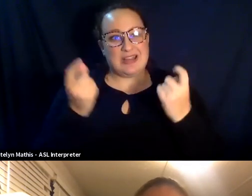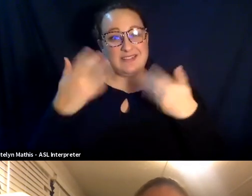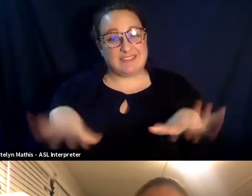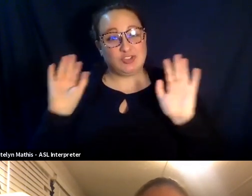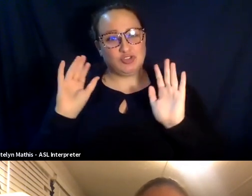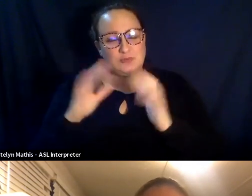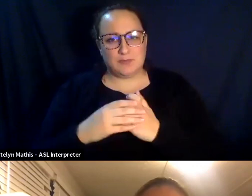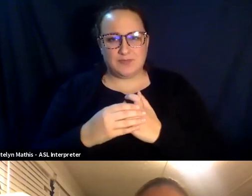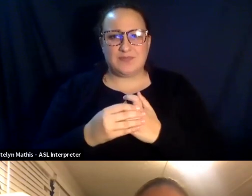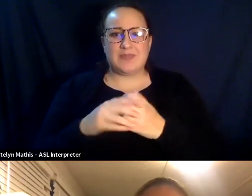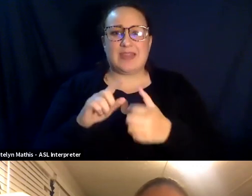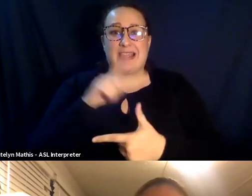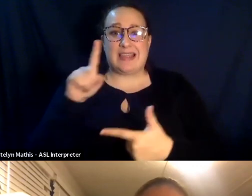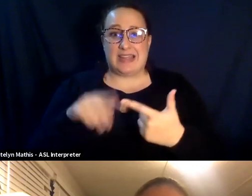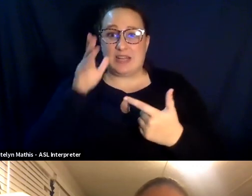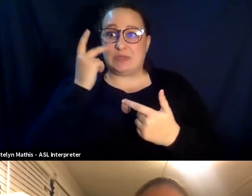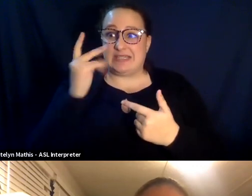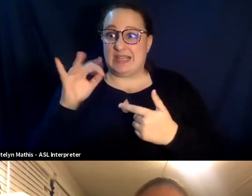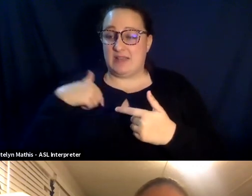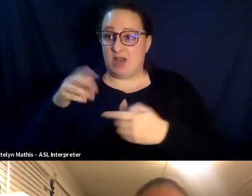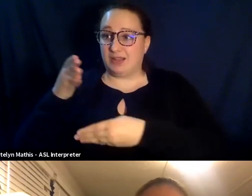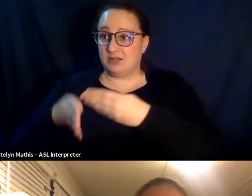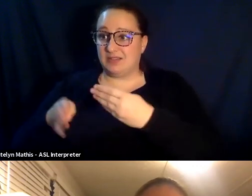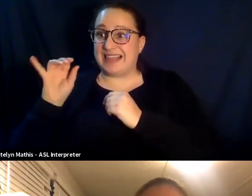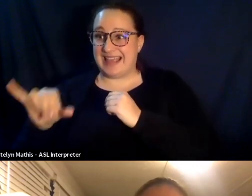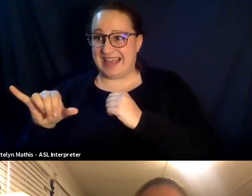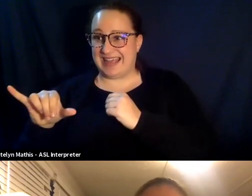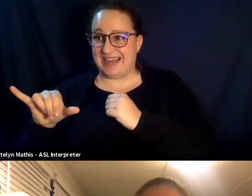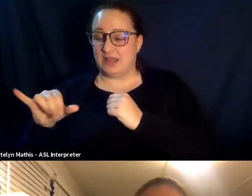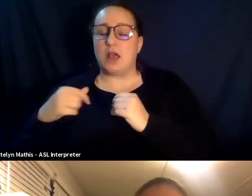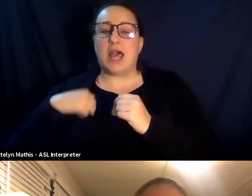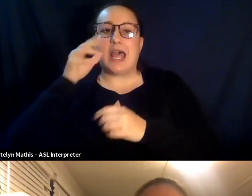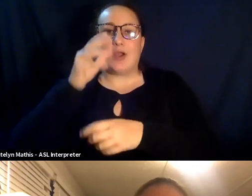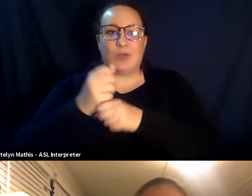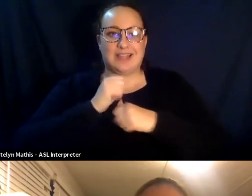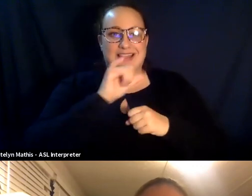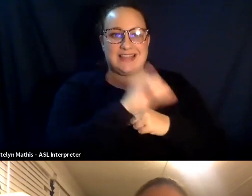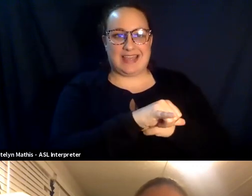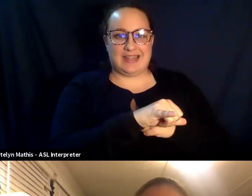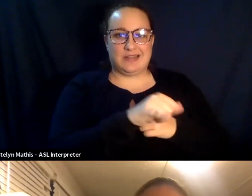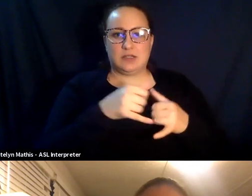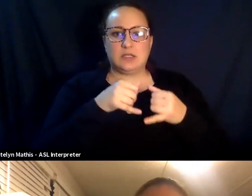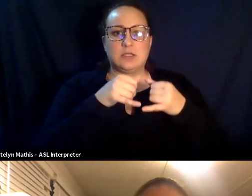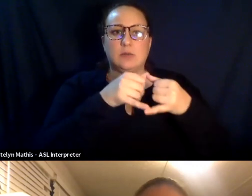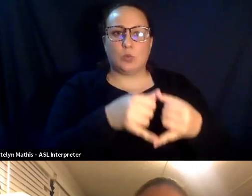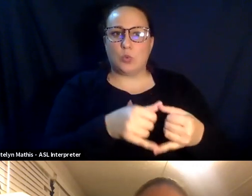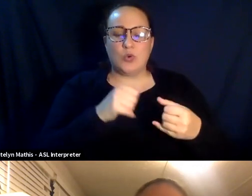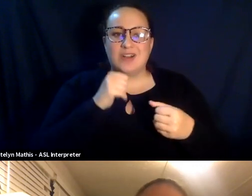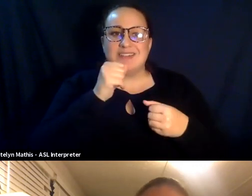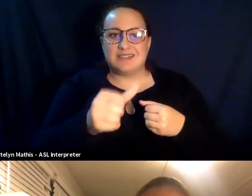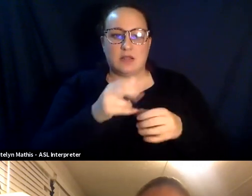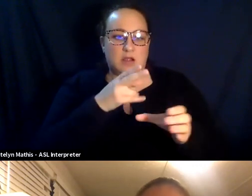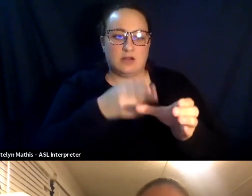Because then he'll see, if I do this, then I'll get that, because the reward is not coming from being in that class.